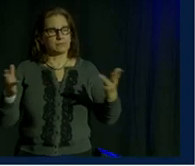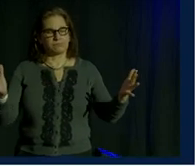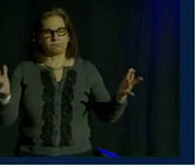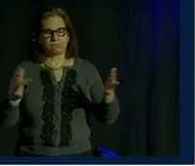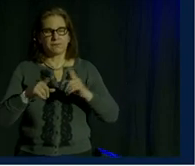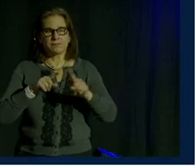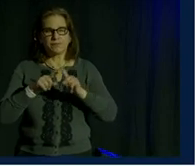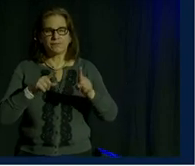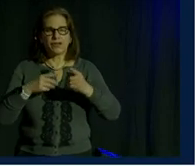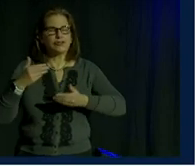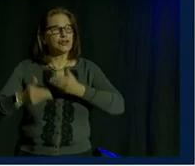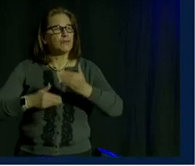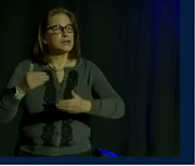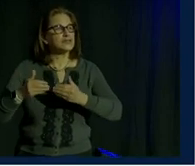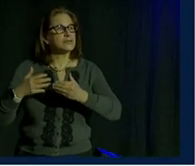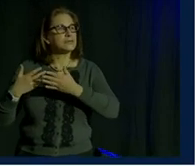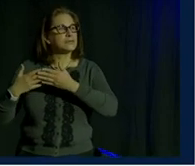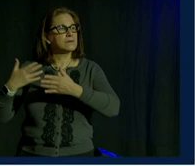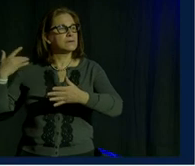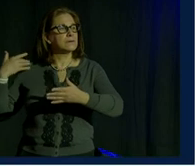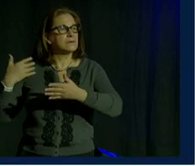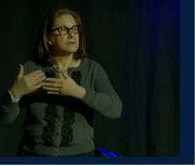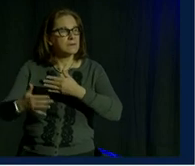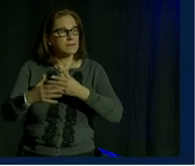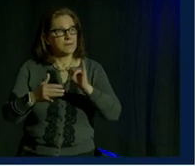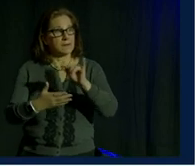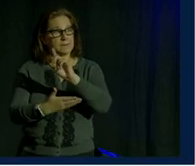programming. The design for this project has